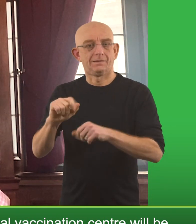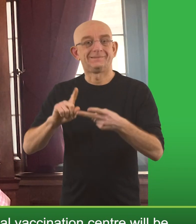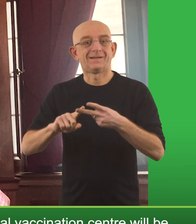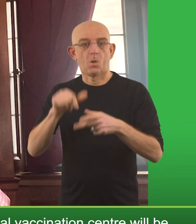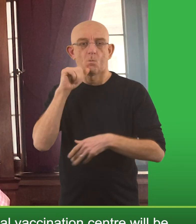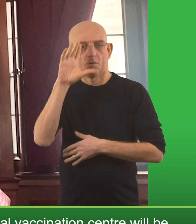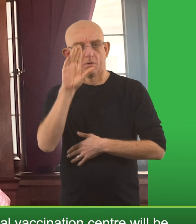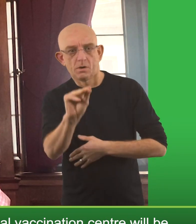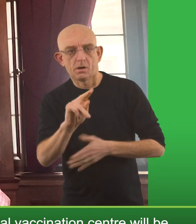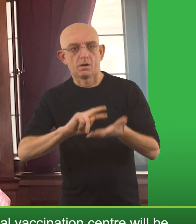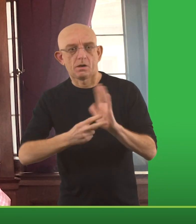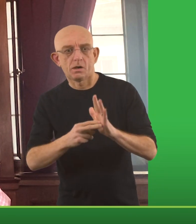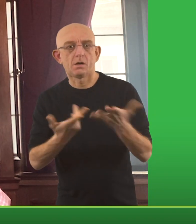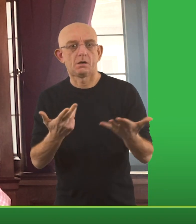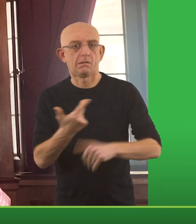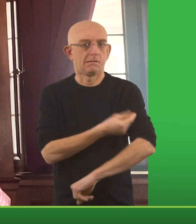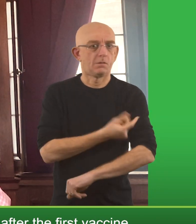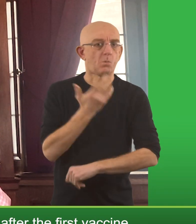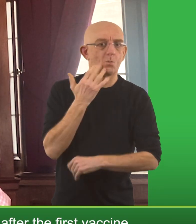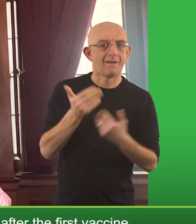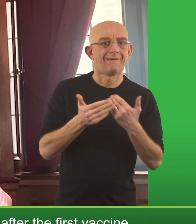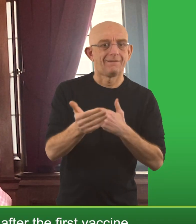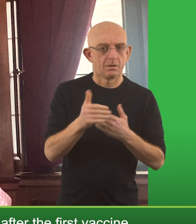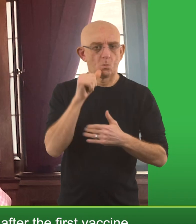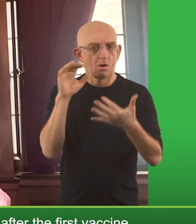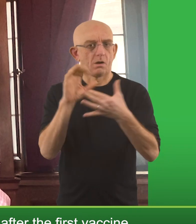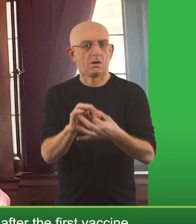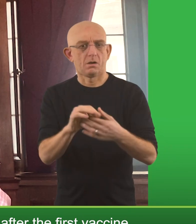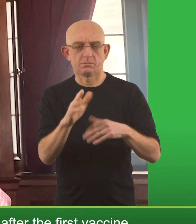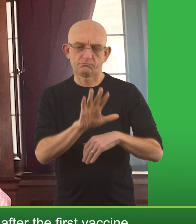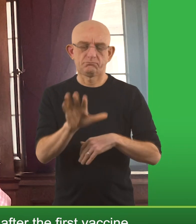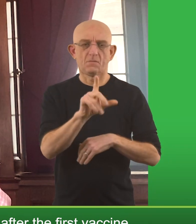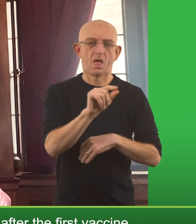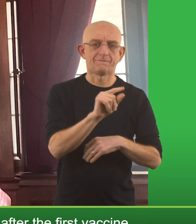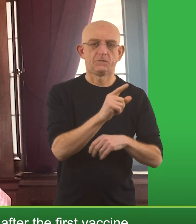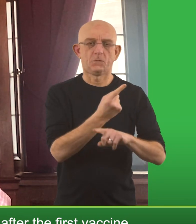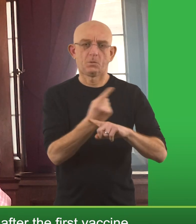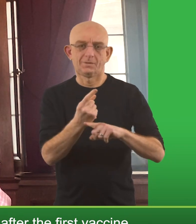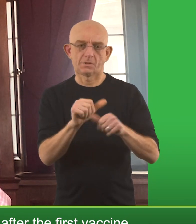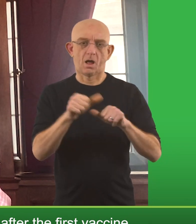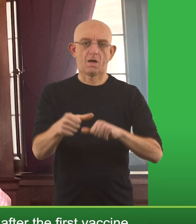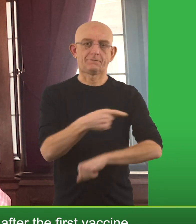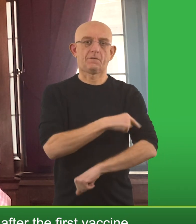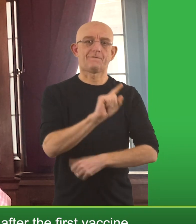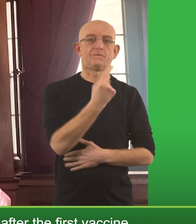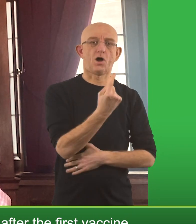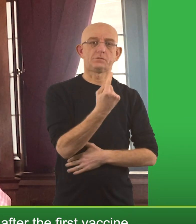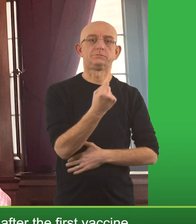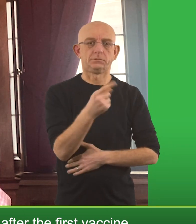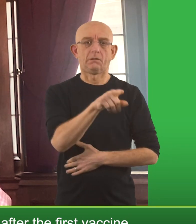to arrange the second dose when it's their turn. You'll be contacted about 11 weeks after the first